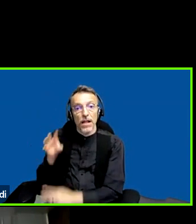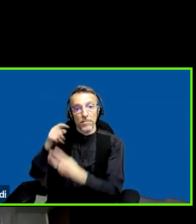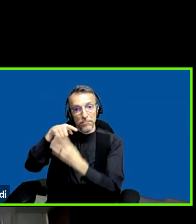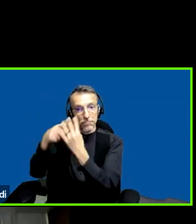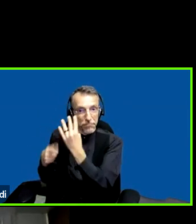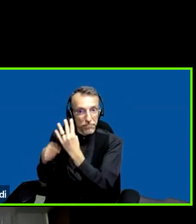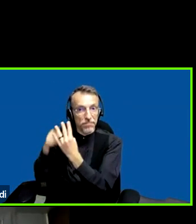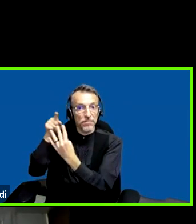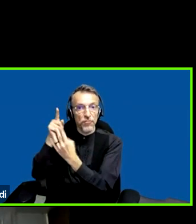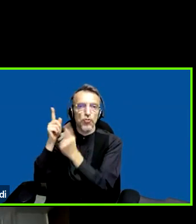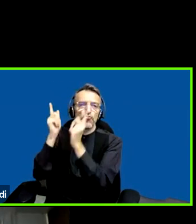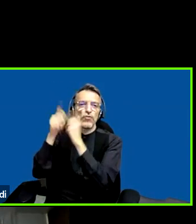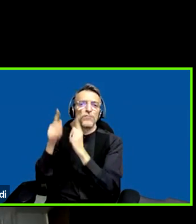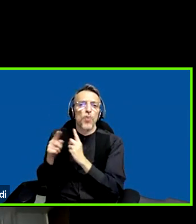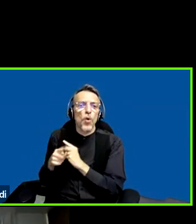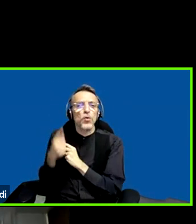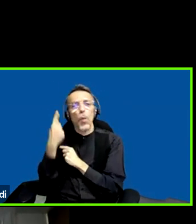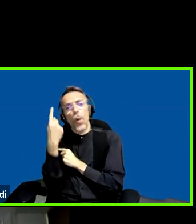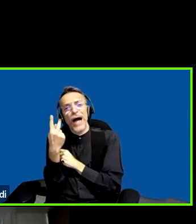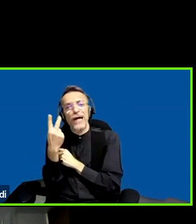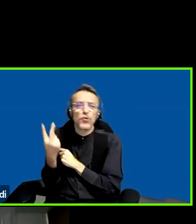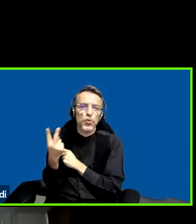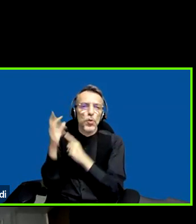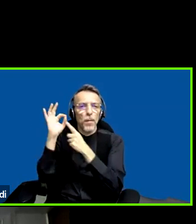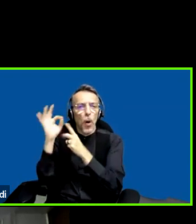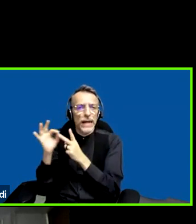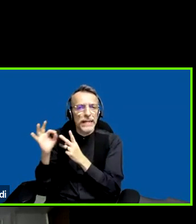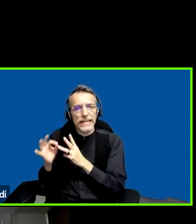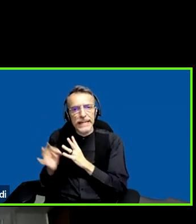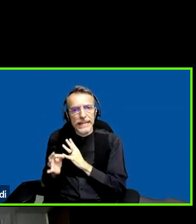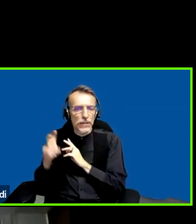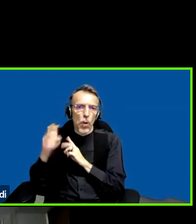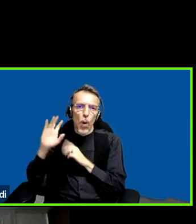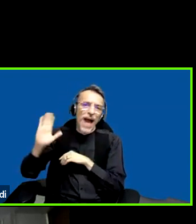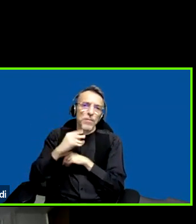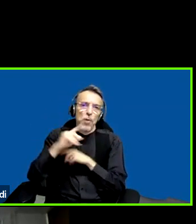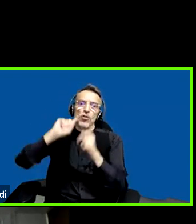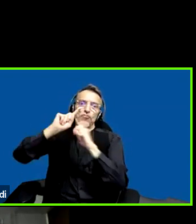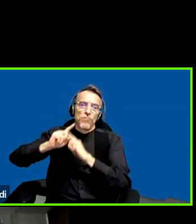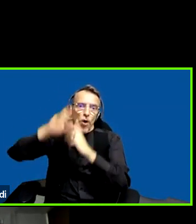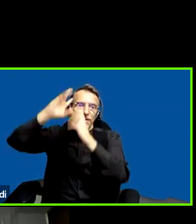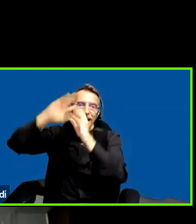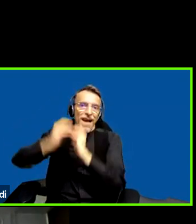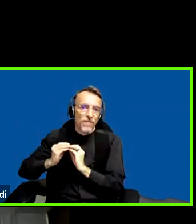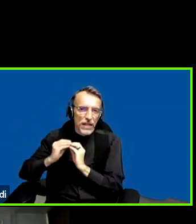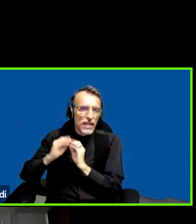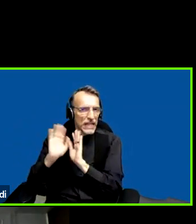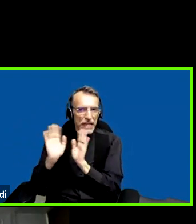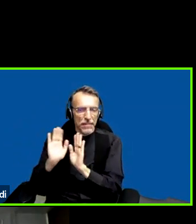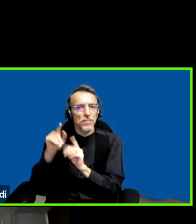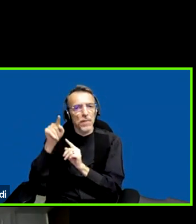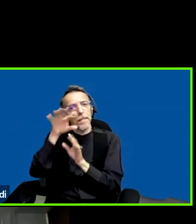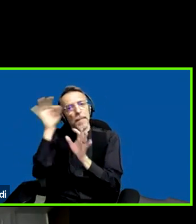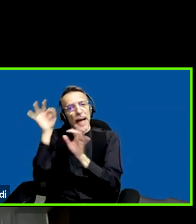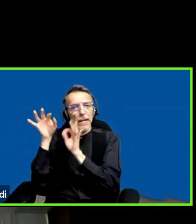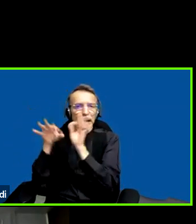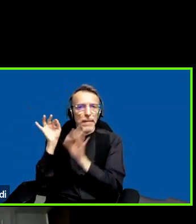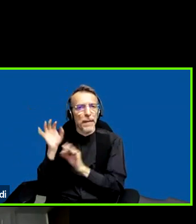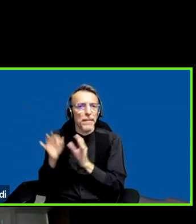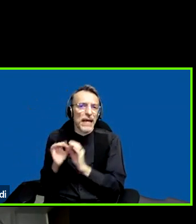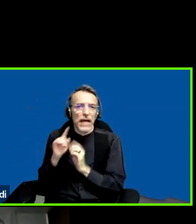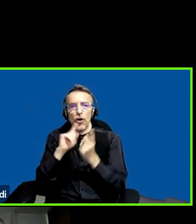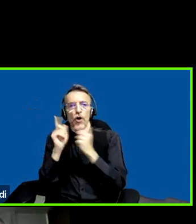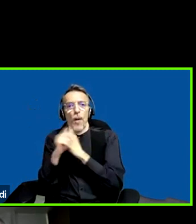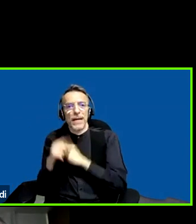to one or two. I mean, we won't have time for everybody to respond to everything, but pick out a couple of questions that you'd